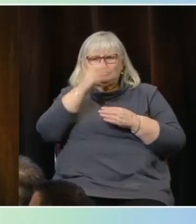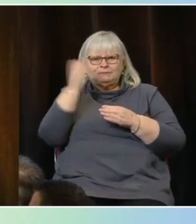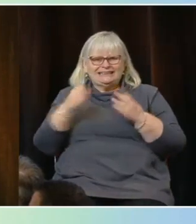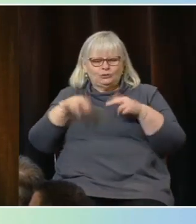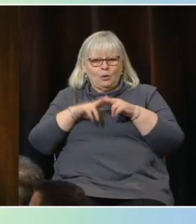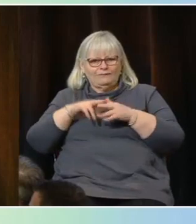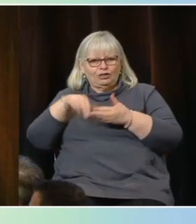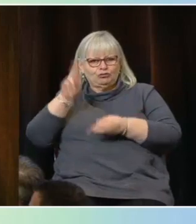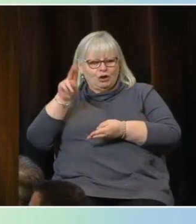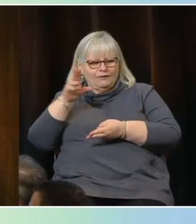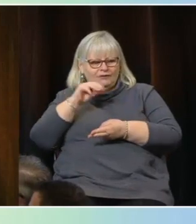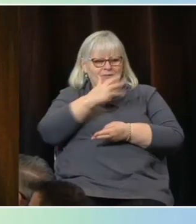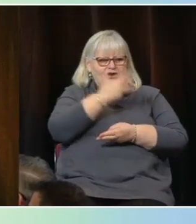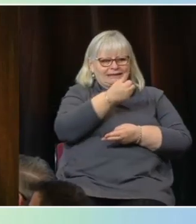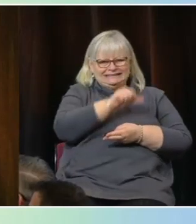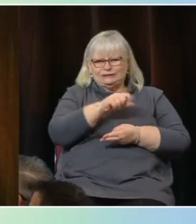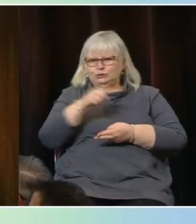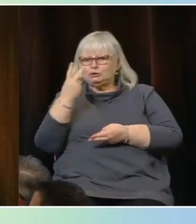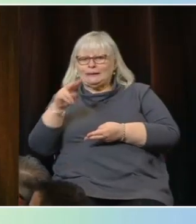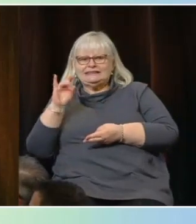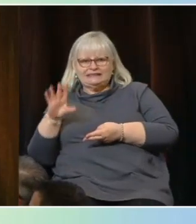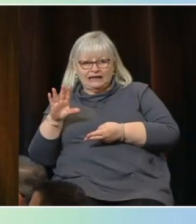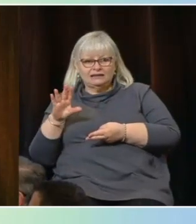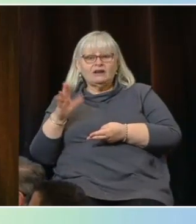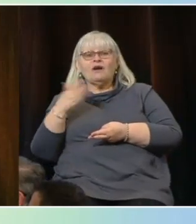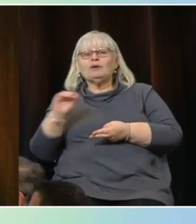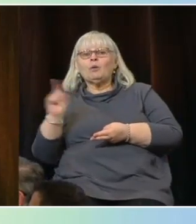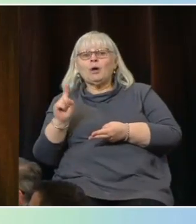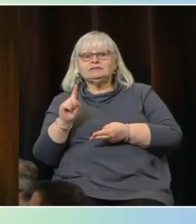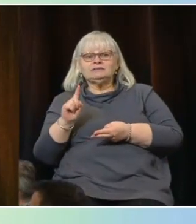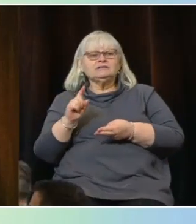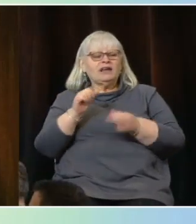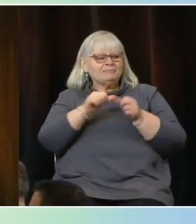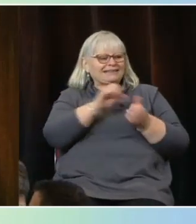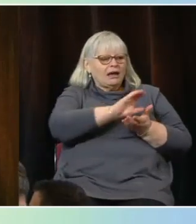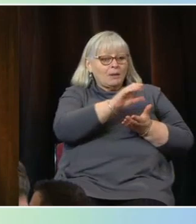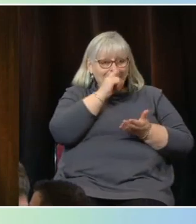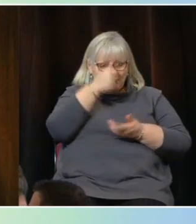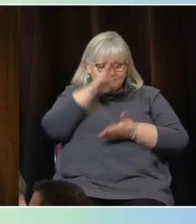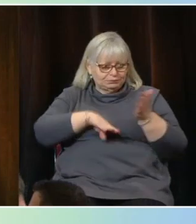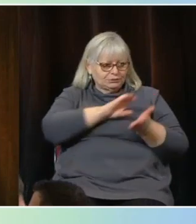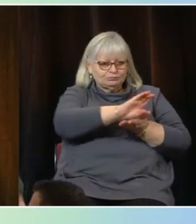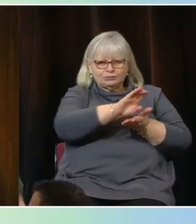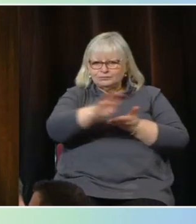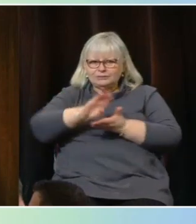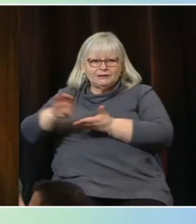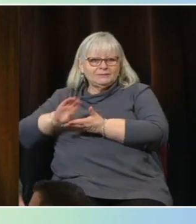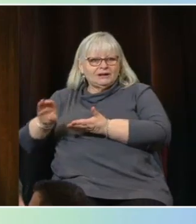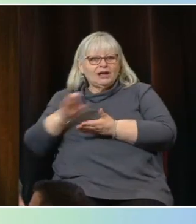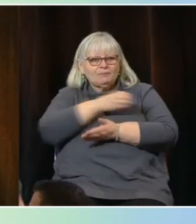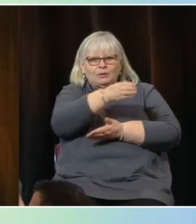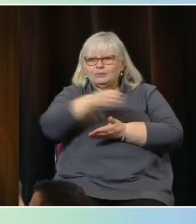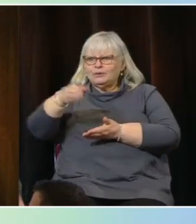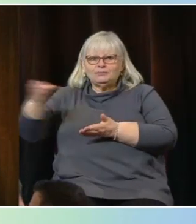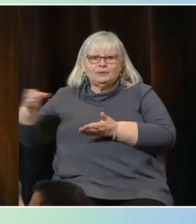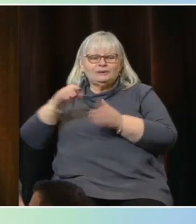1960 and 20 2010 was due to better allocation of talent as barriers to women and minorities participating in the